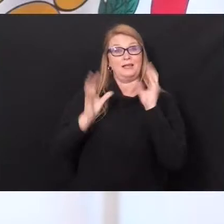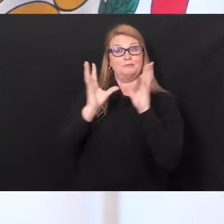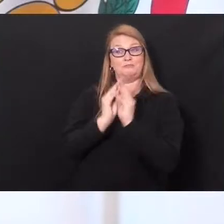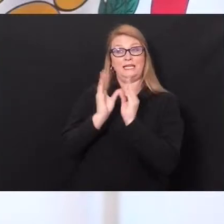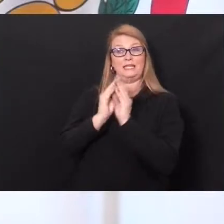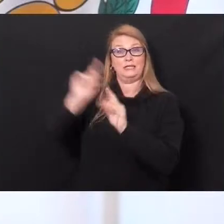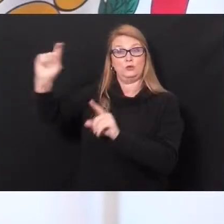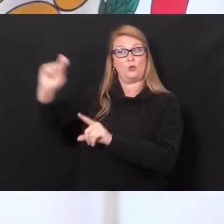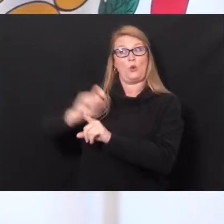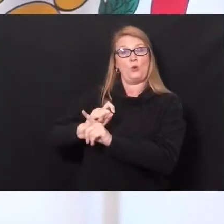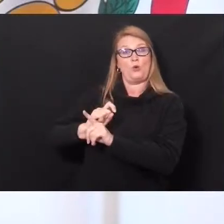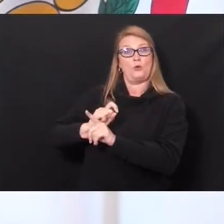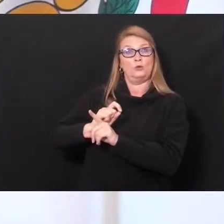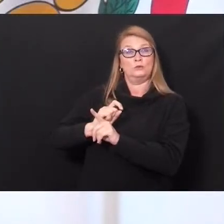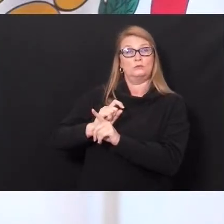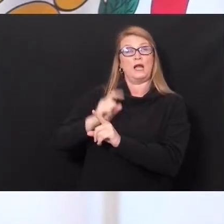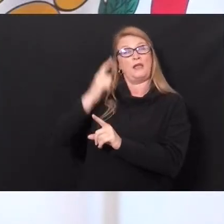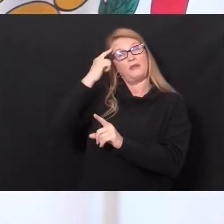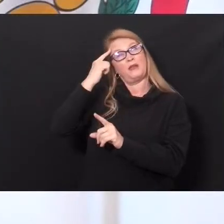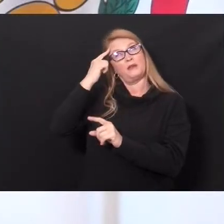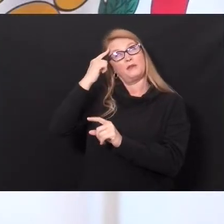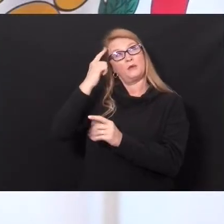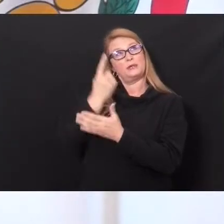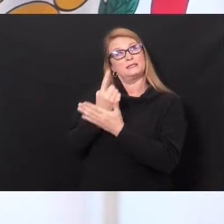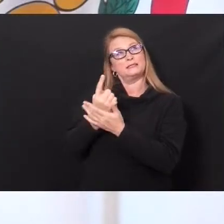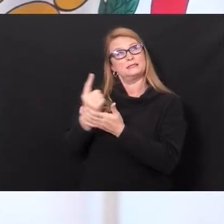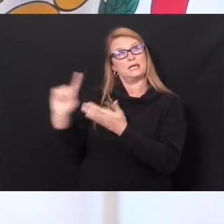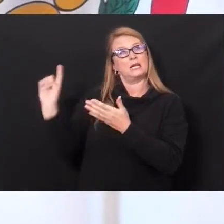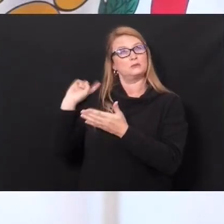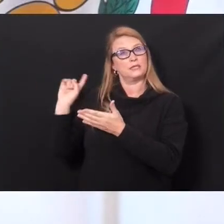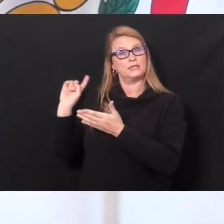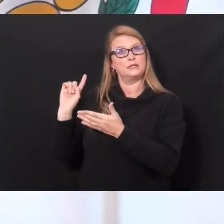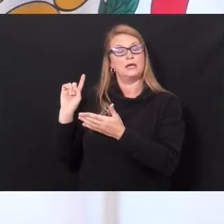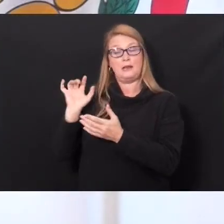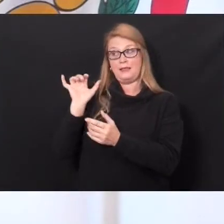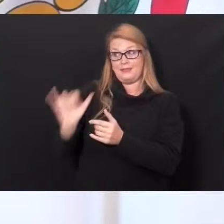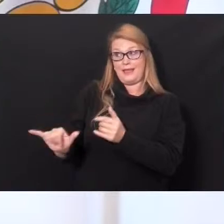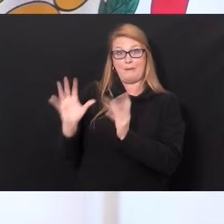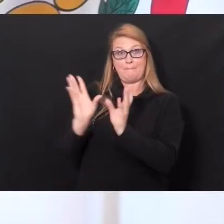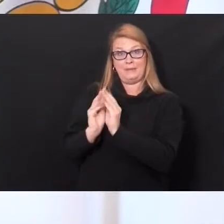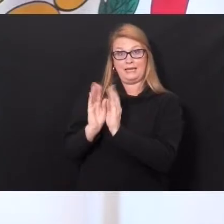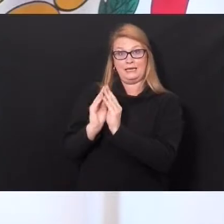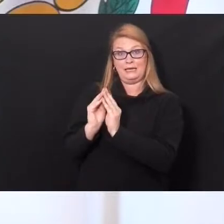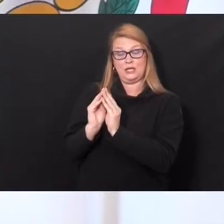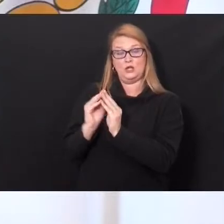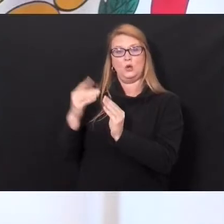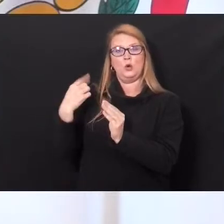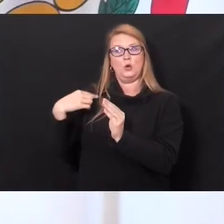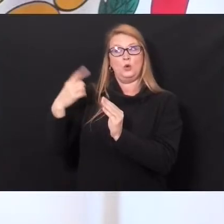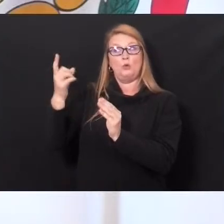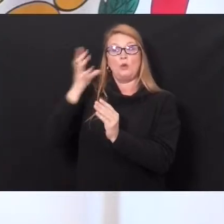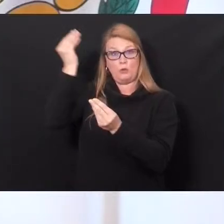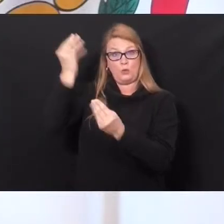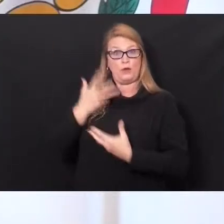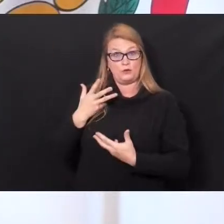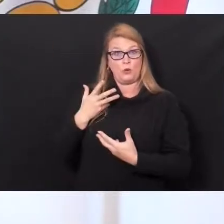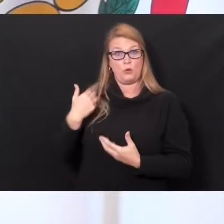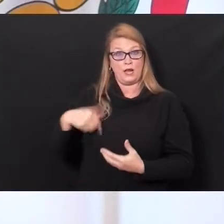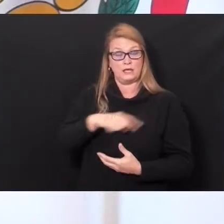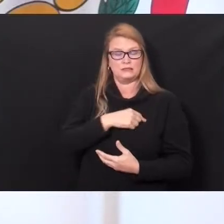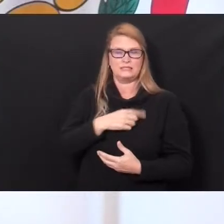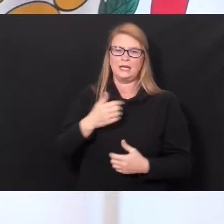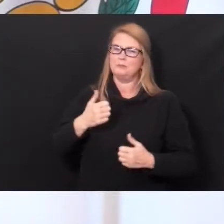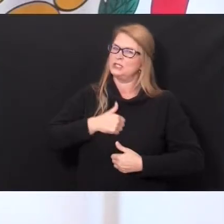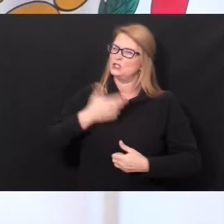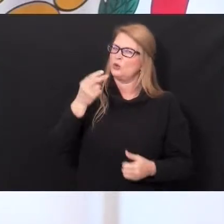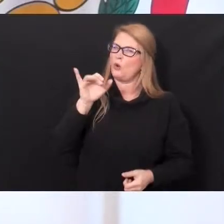guess, last week, but the call that we were on, we were indicated at that time, and in general, I